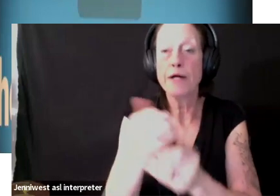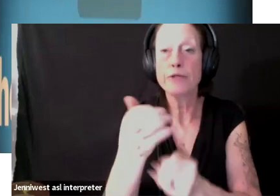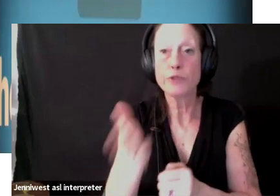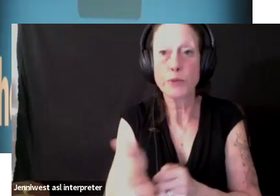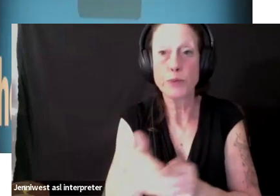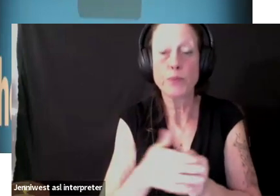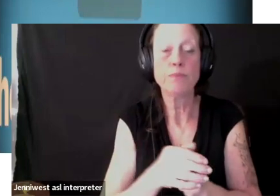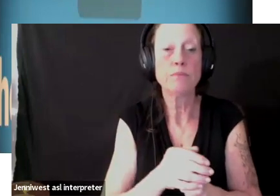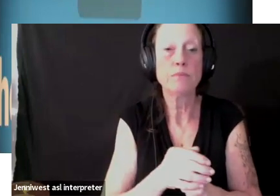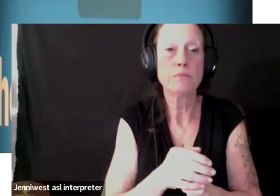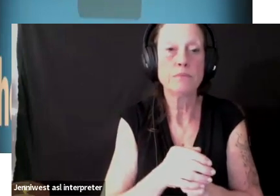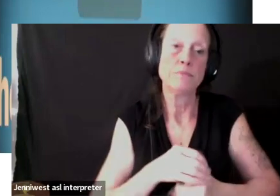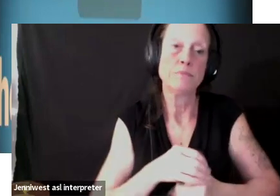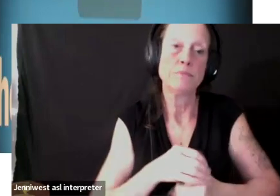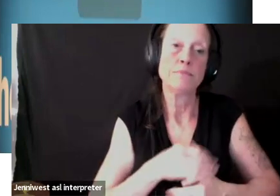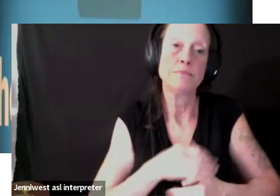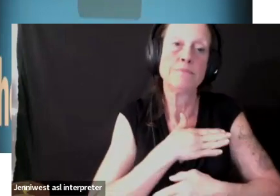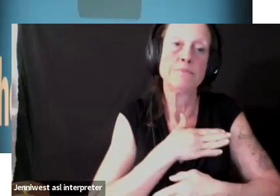So um,